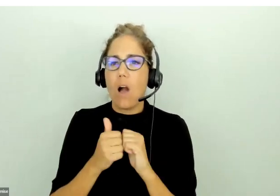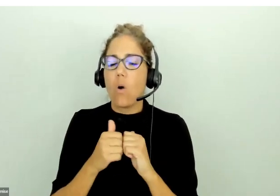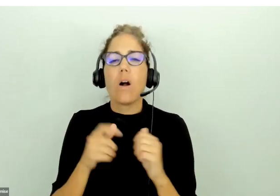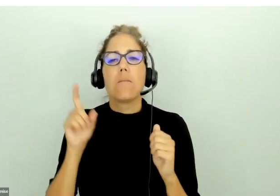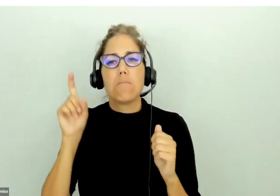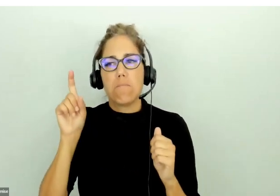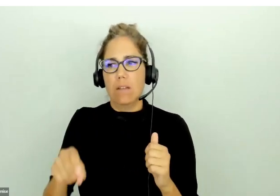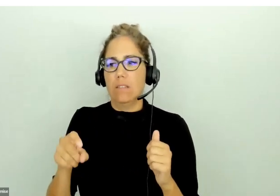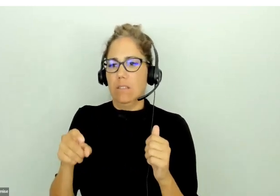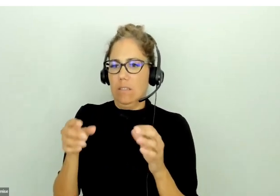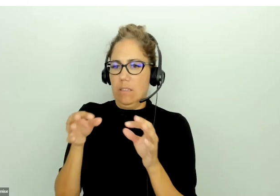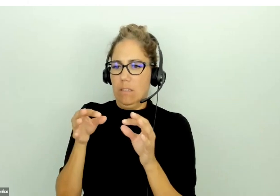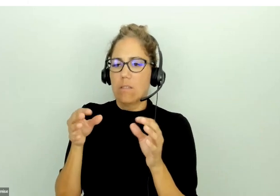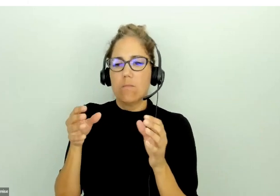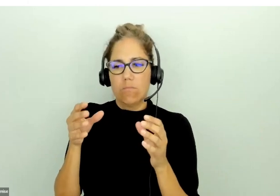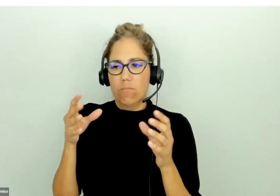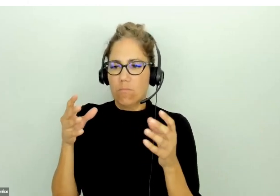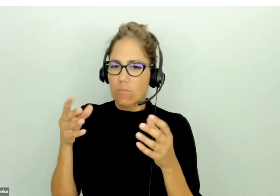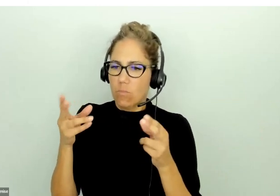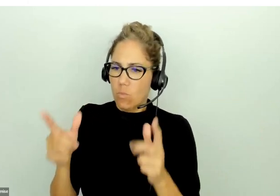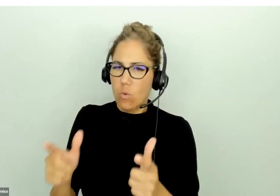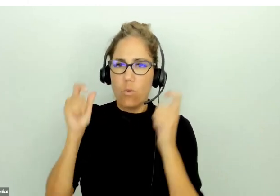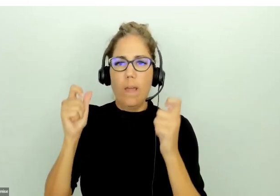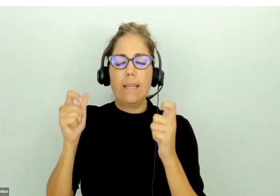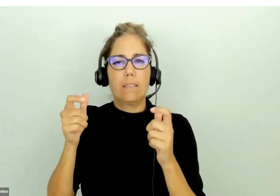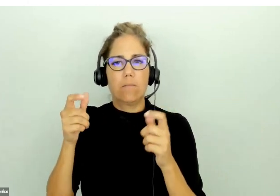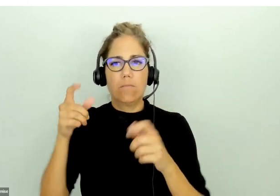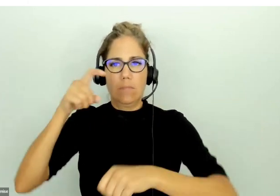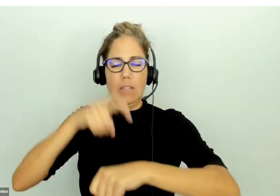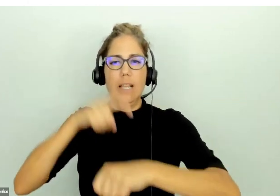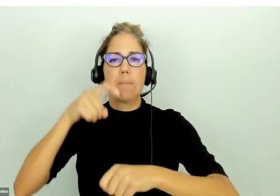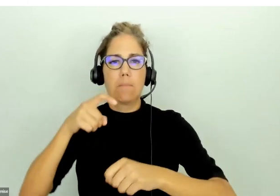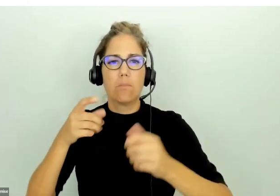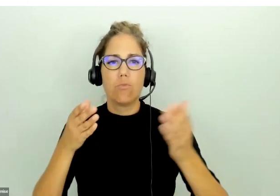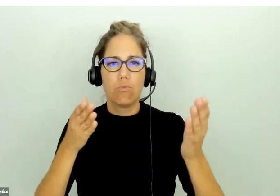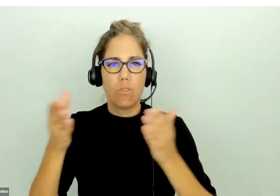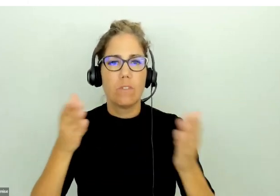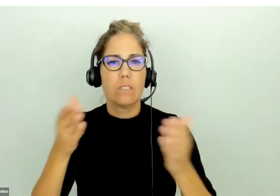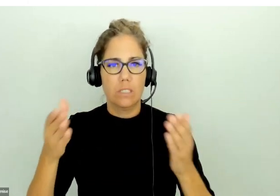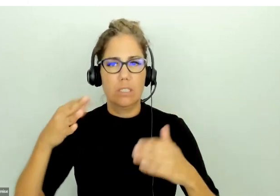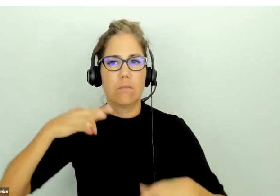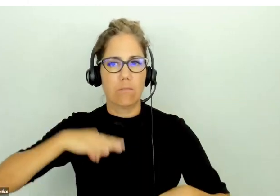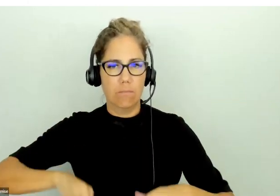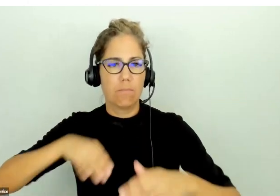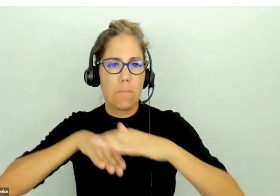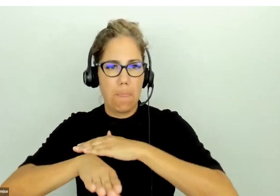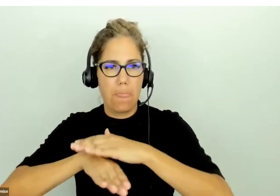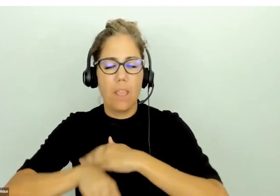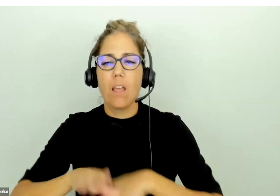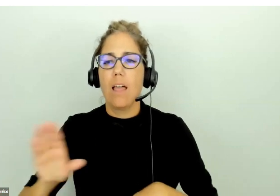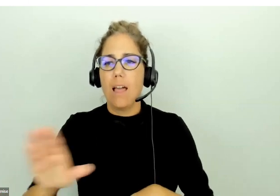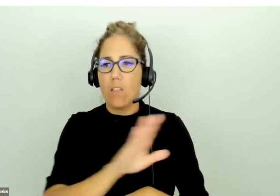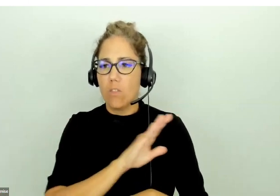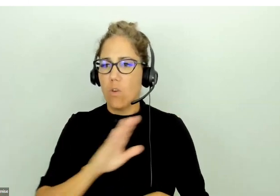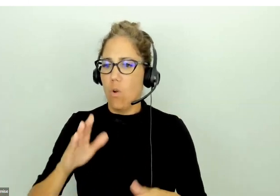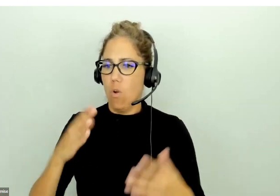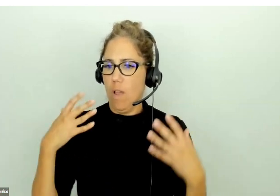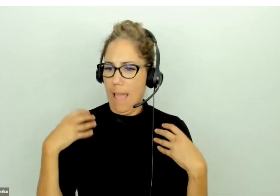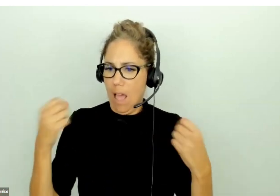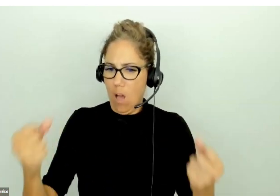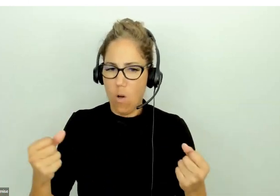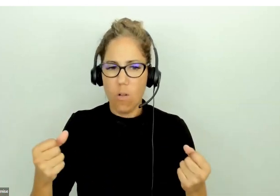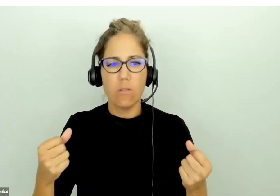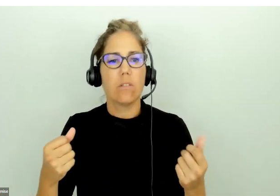and simplified access to these benefits. When this happens, their health, well-being, and independence improves,